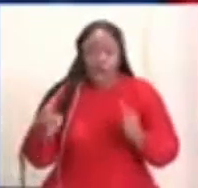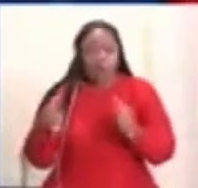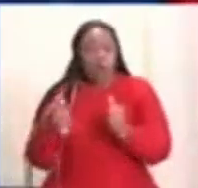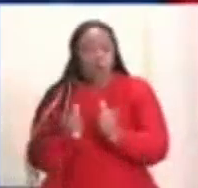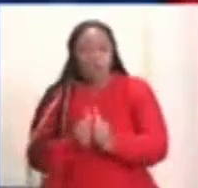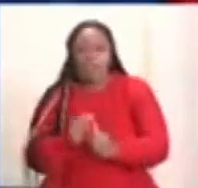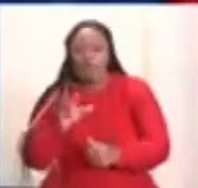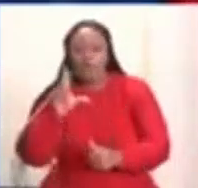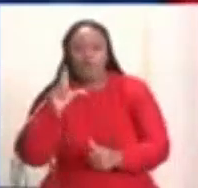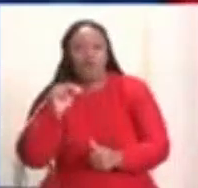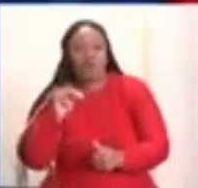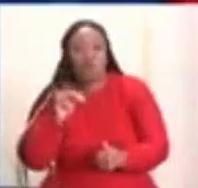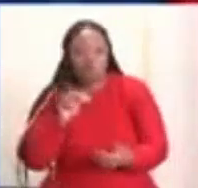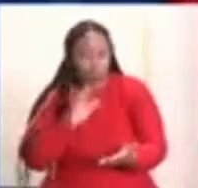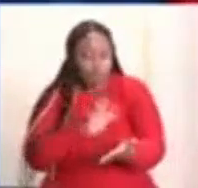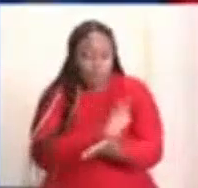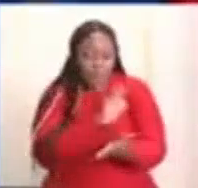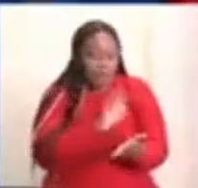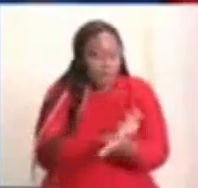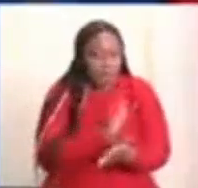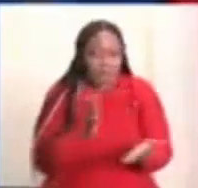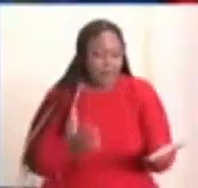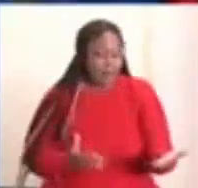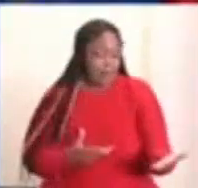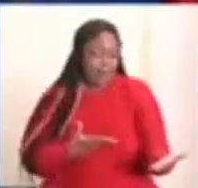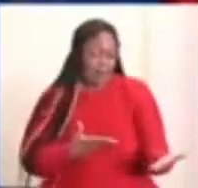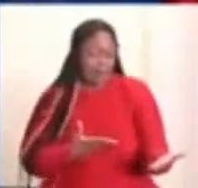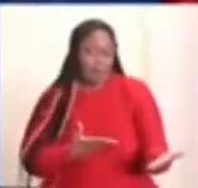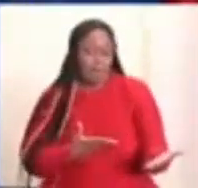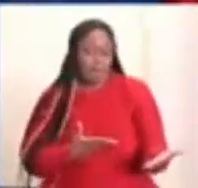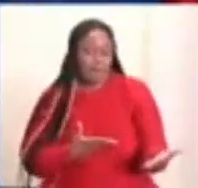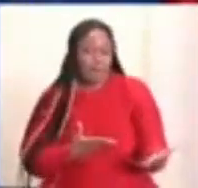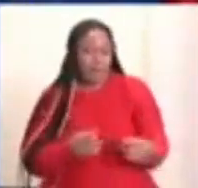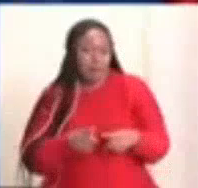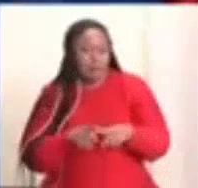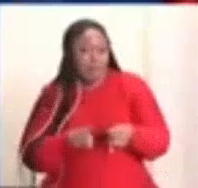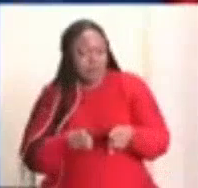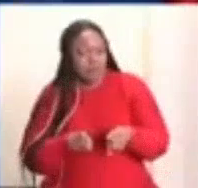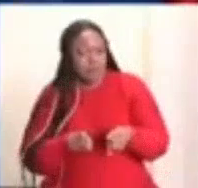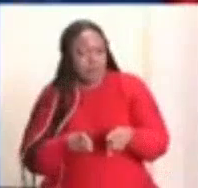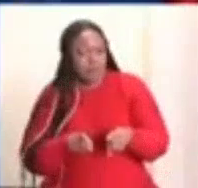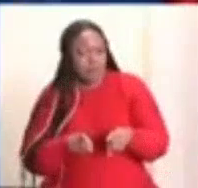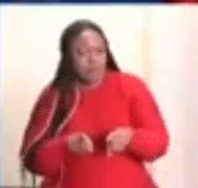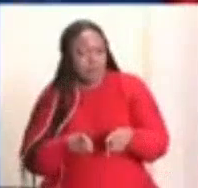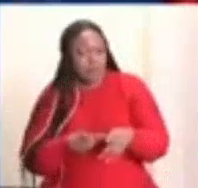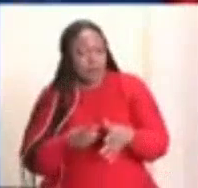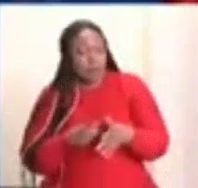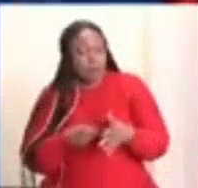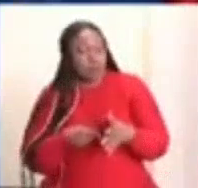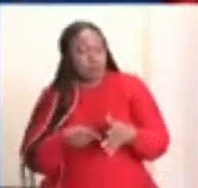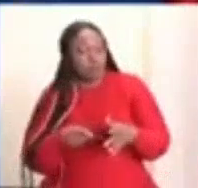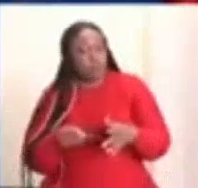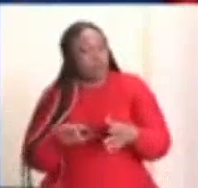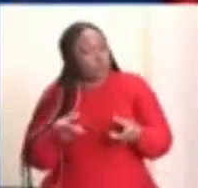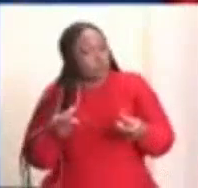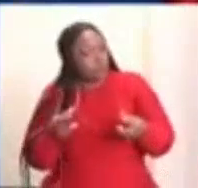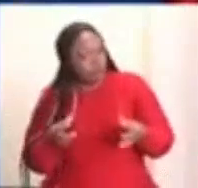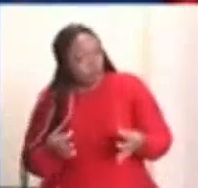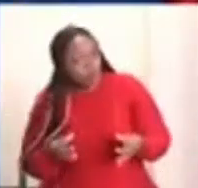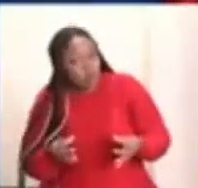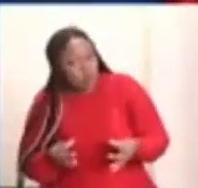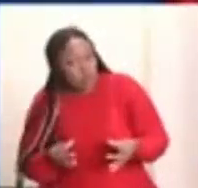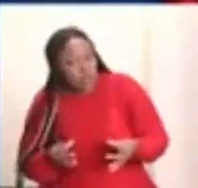to house them within whatever development will happen there. Now, I understand for the airport, we may not be able to house